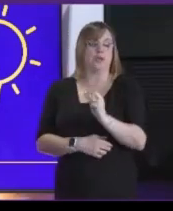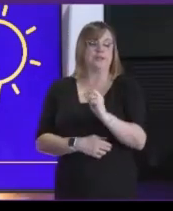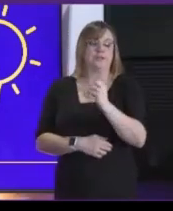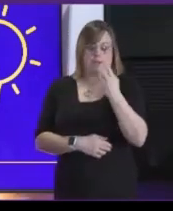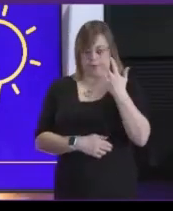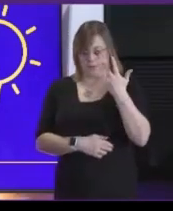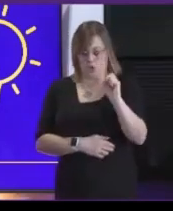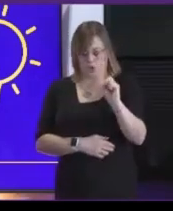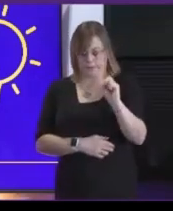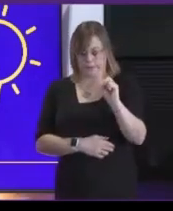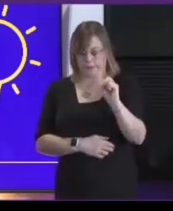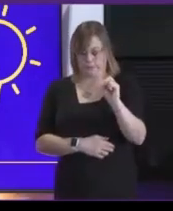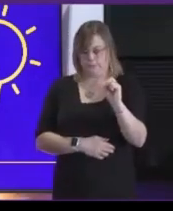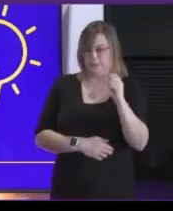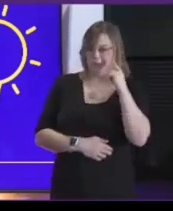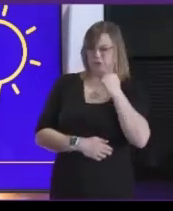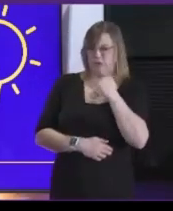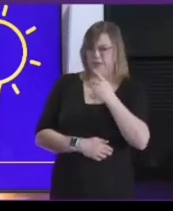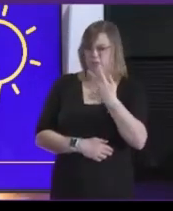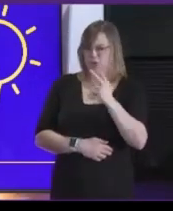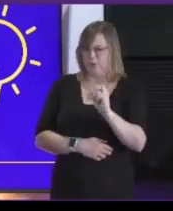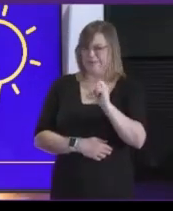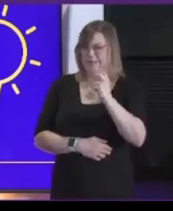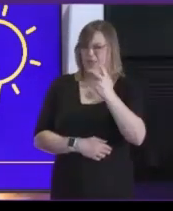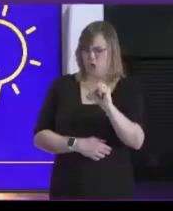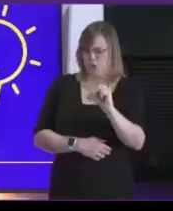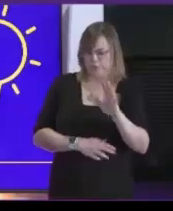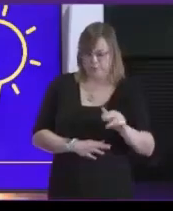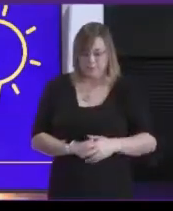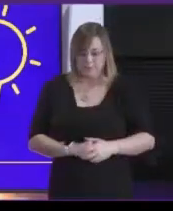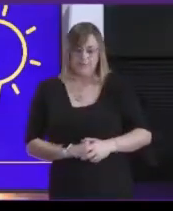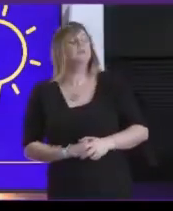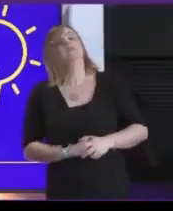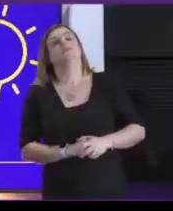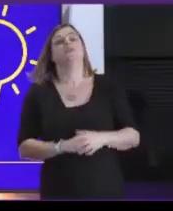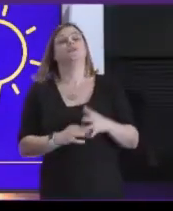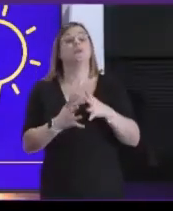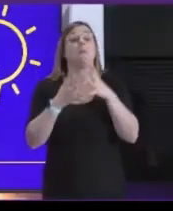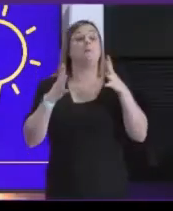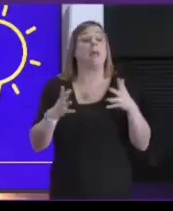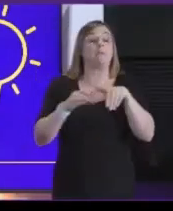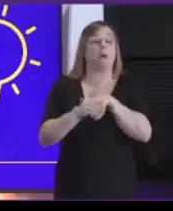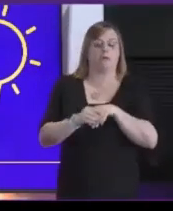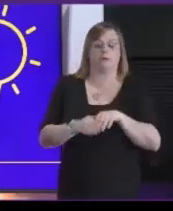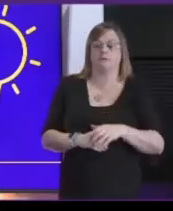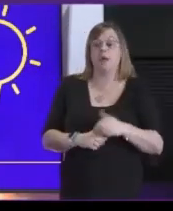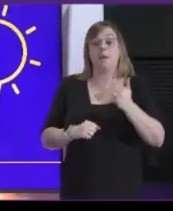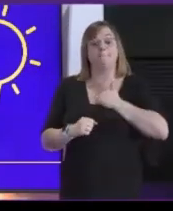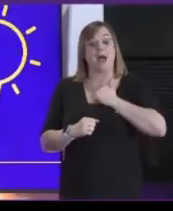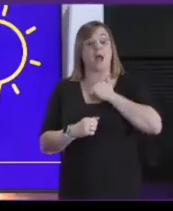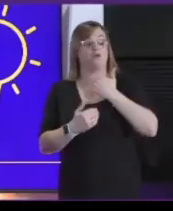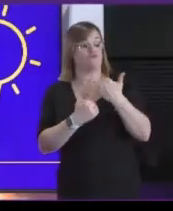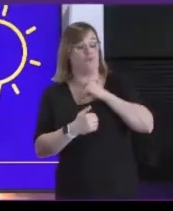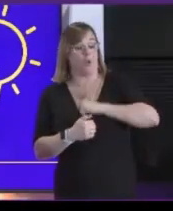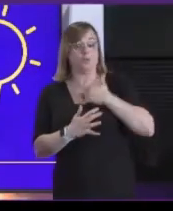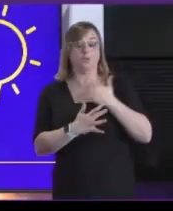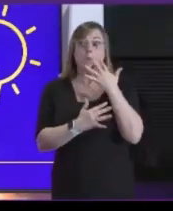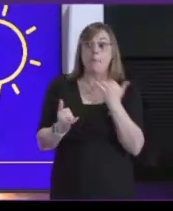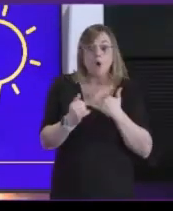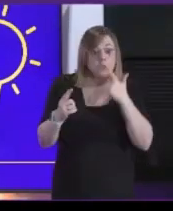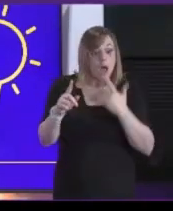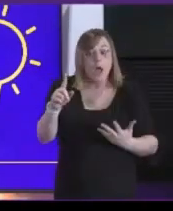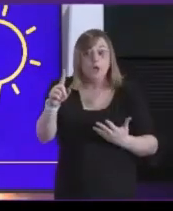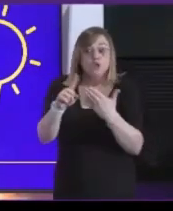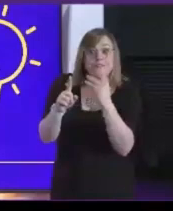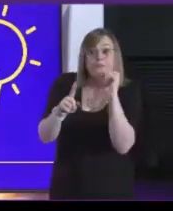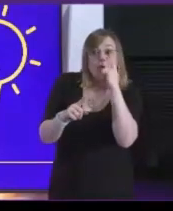That's kind of a big pot of things. And my job is to monitor how we're doing towards that